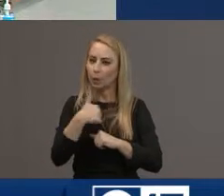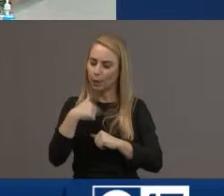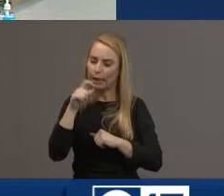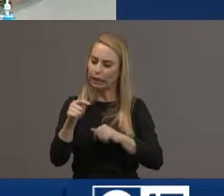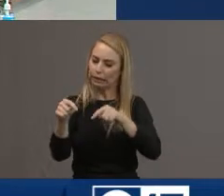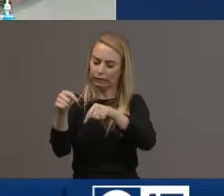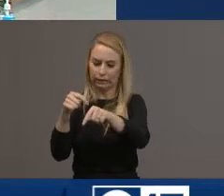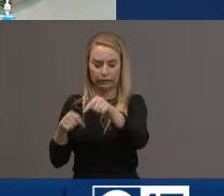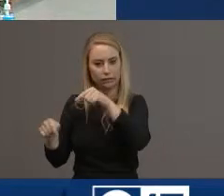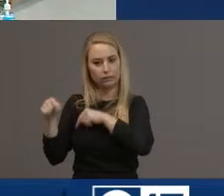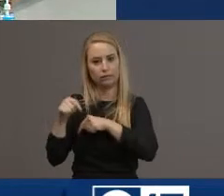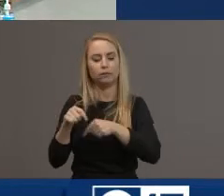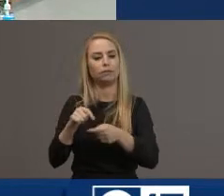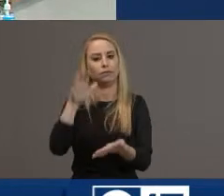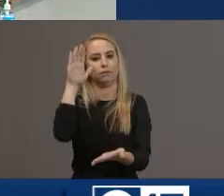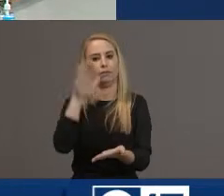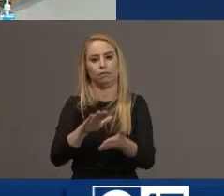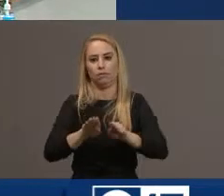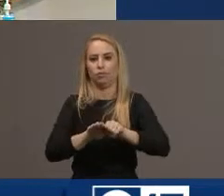to be reversed.